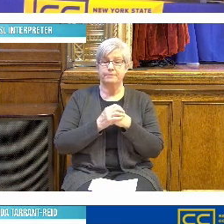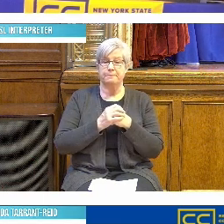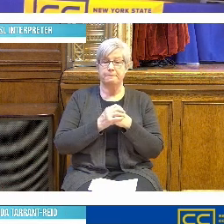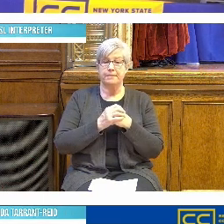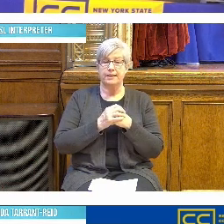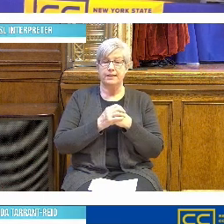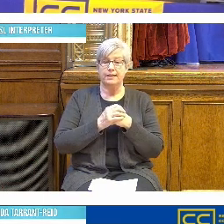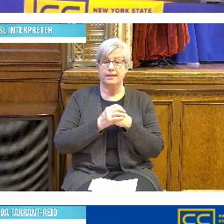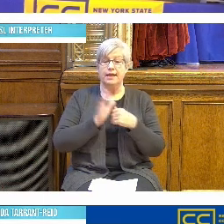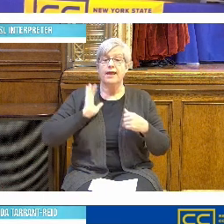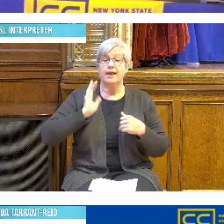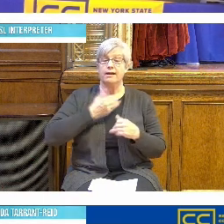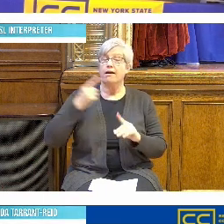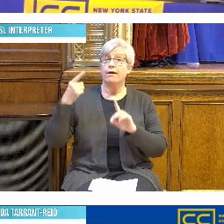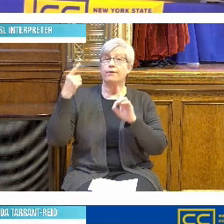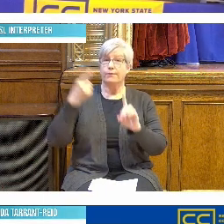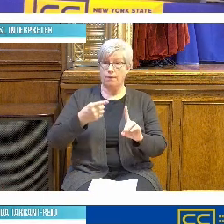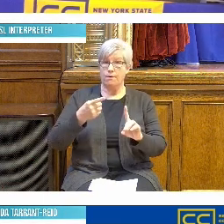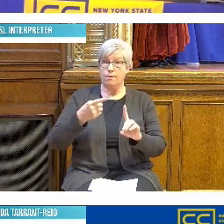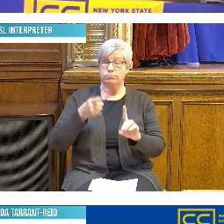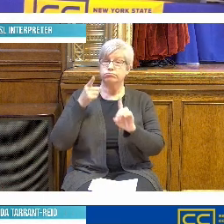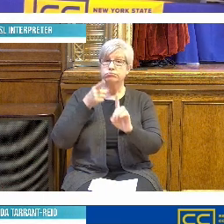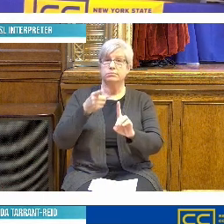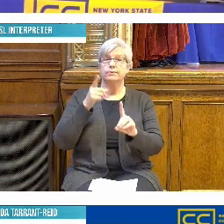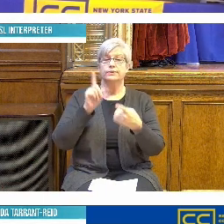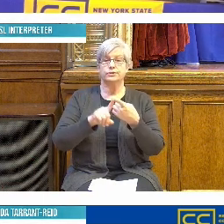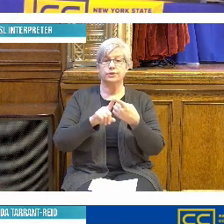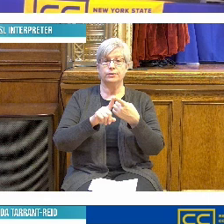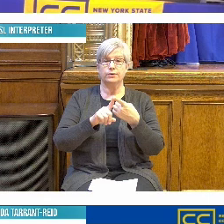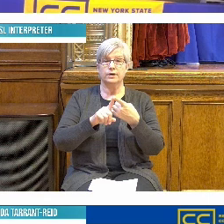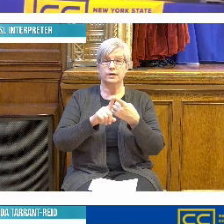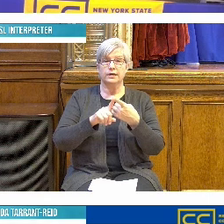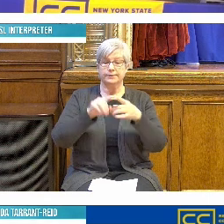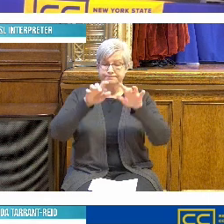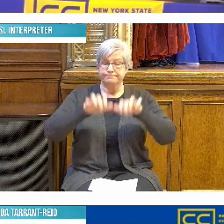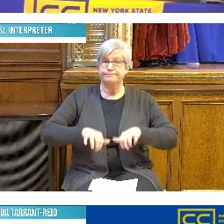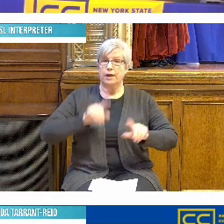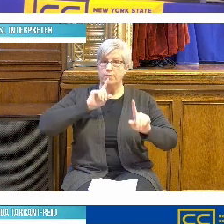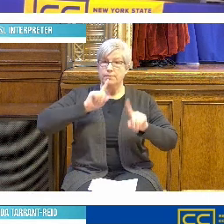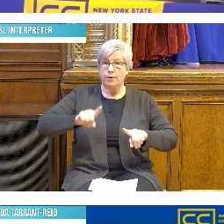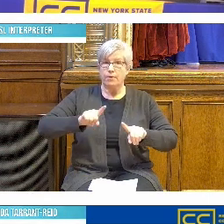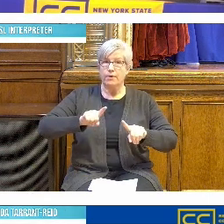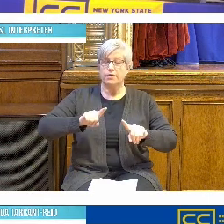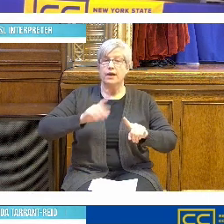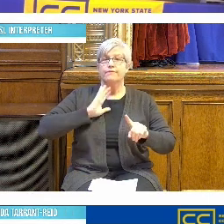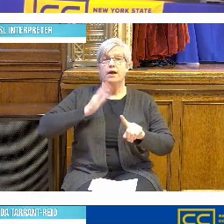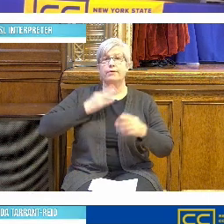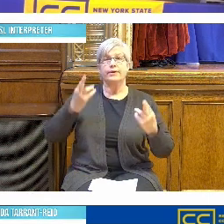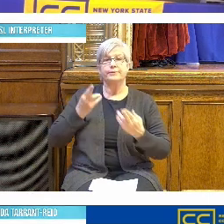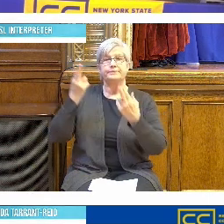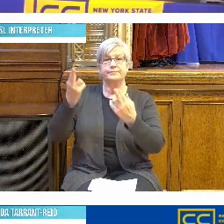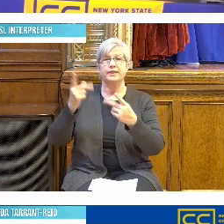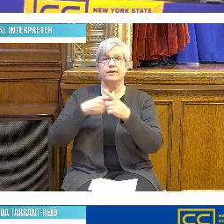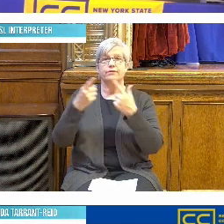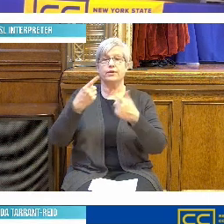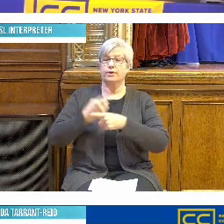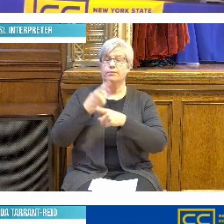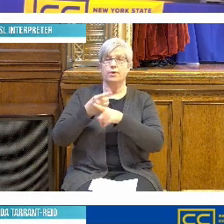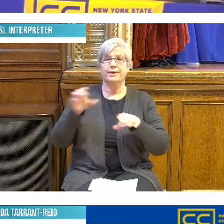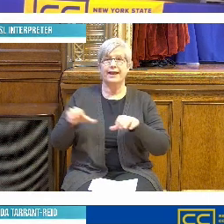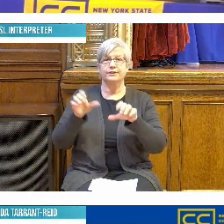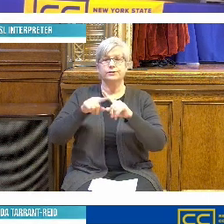And then our goal, our mission, is to comprise a report of the recommendations for the appropriate action